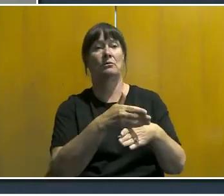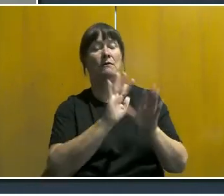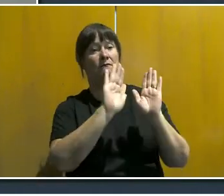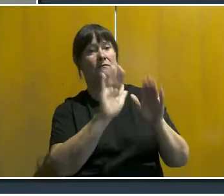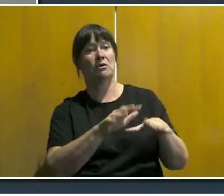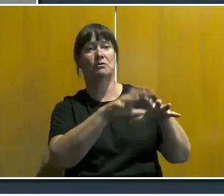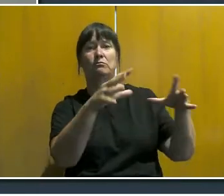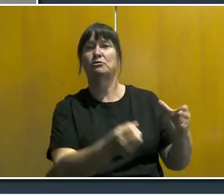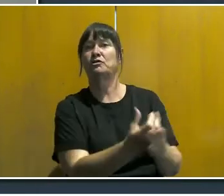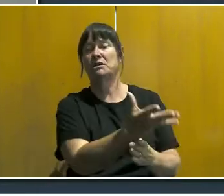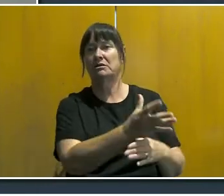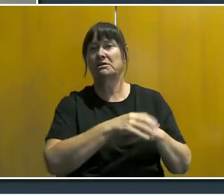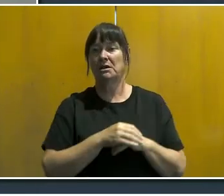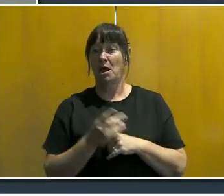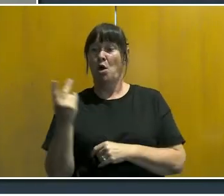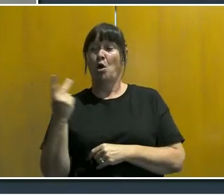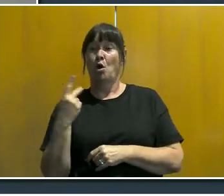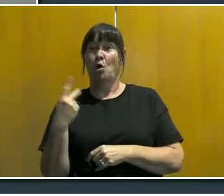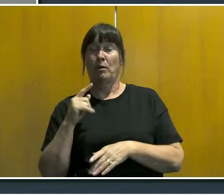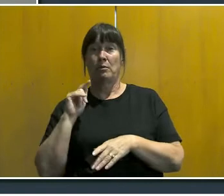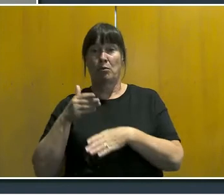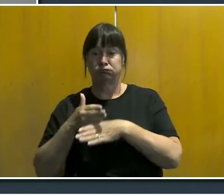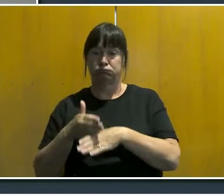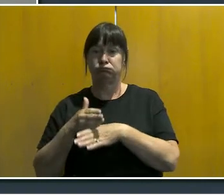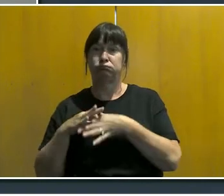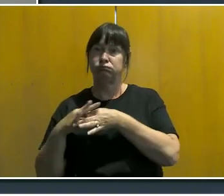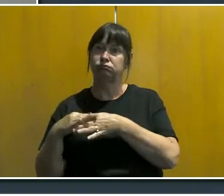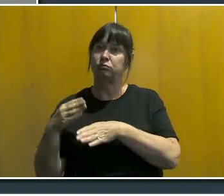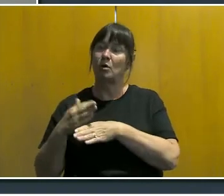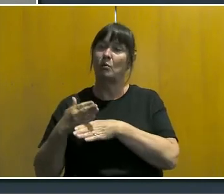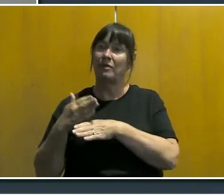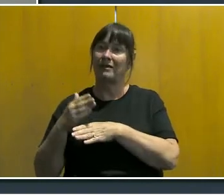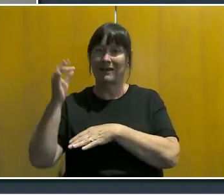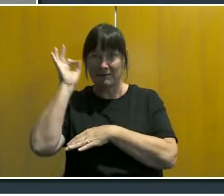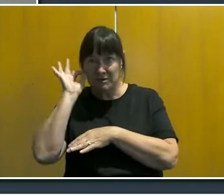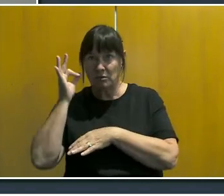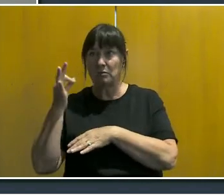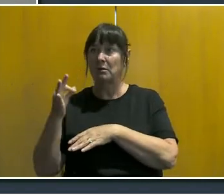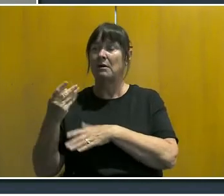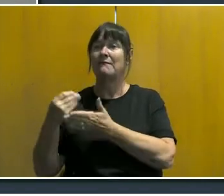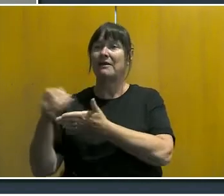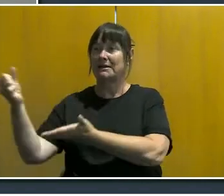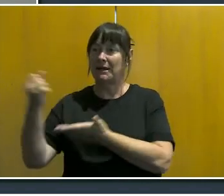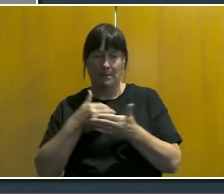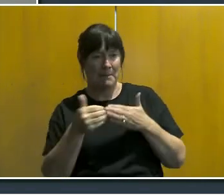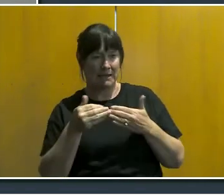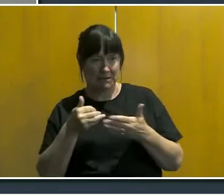with councils and others to try and get them funding, manage the funds they receive. So our hope is to continue to